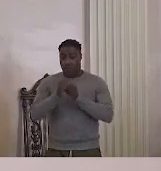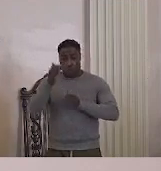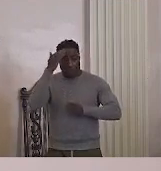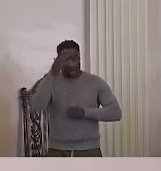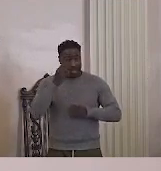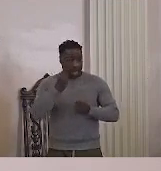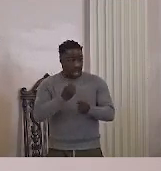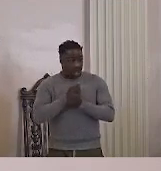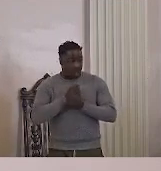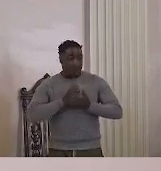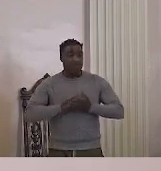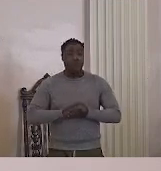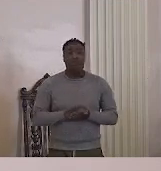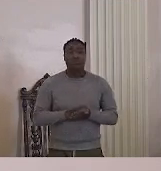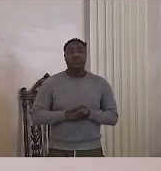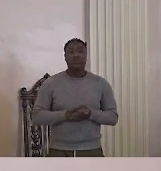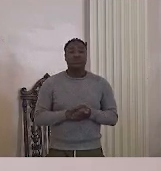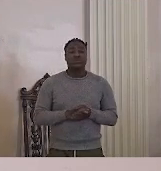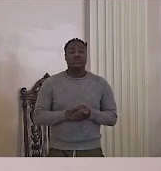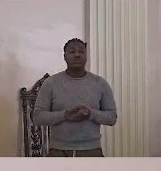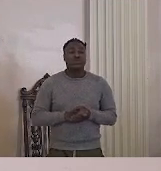love.